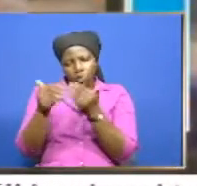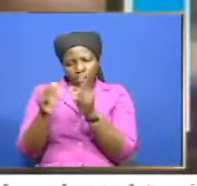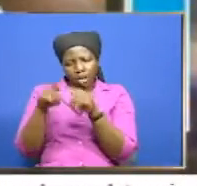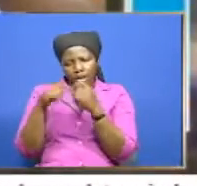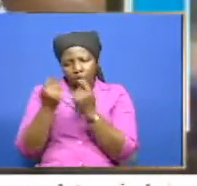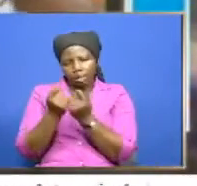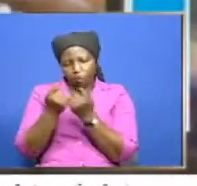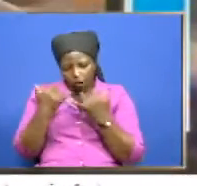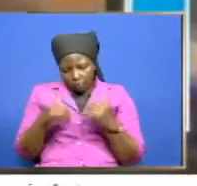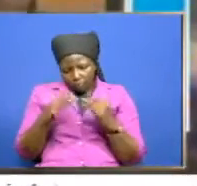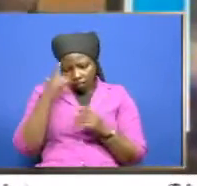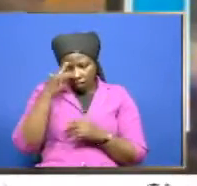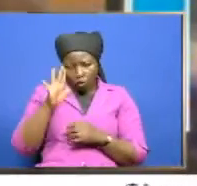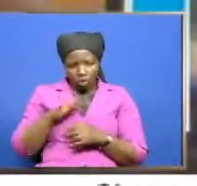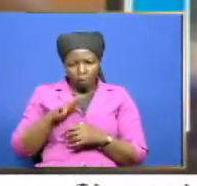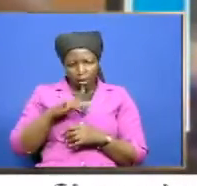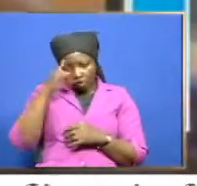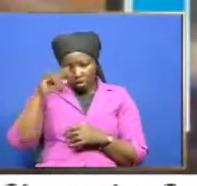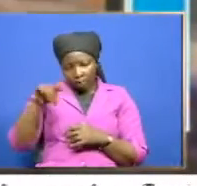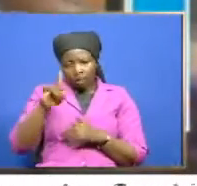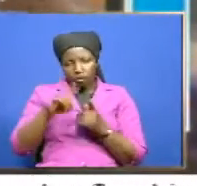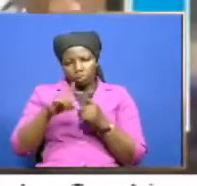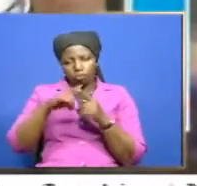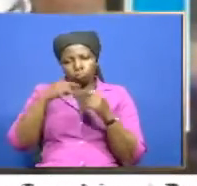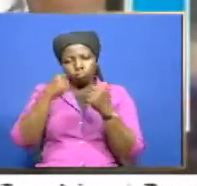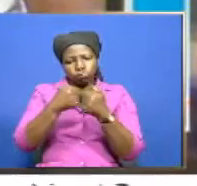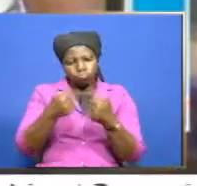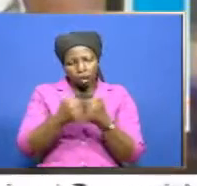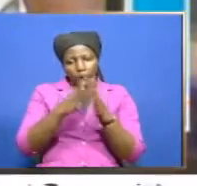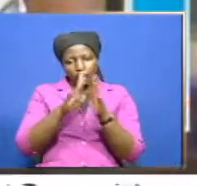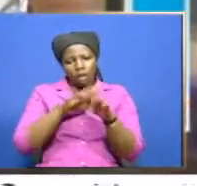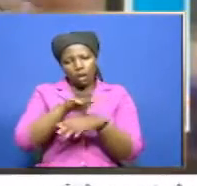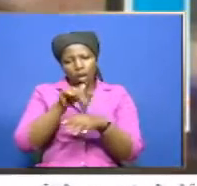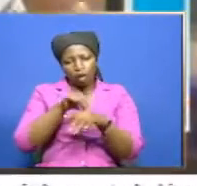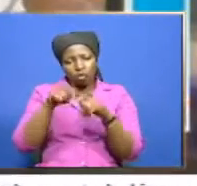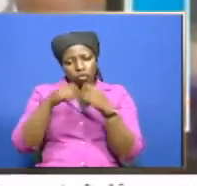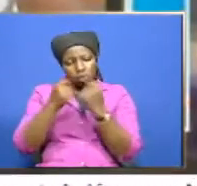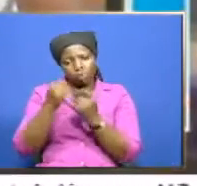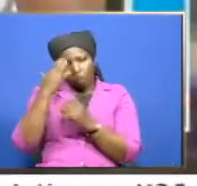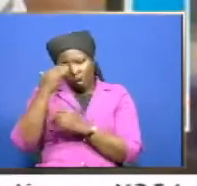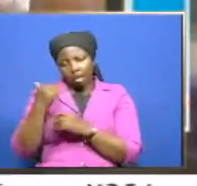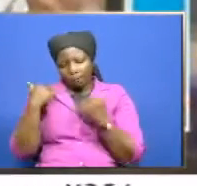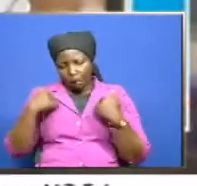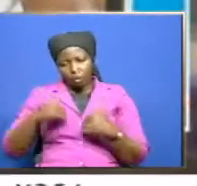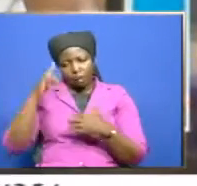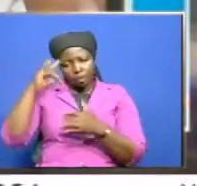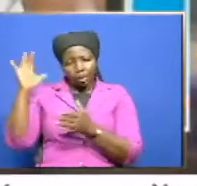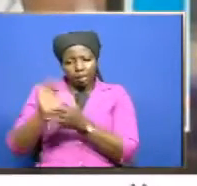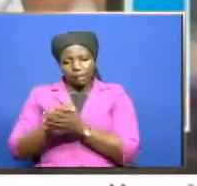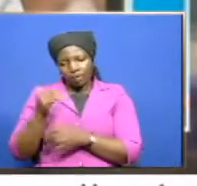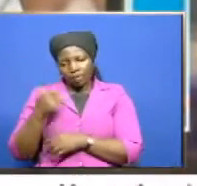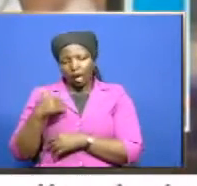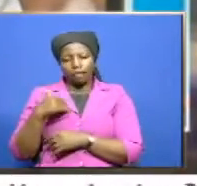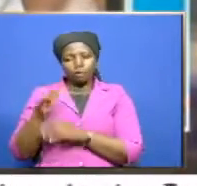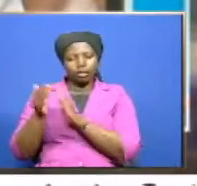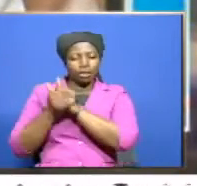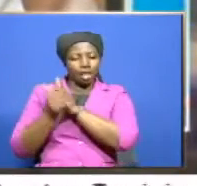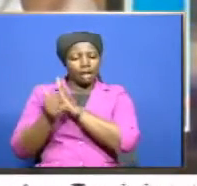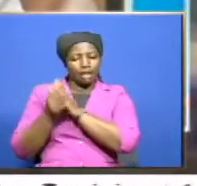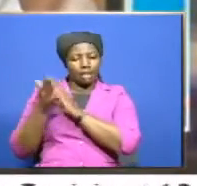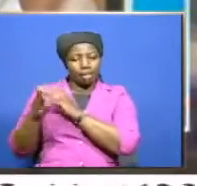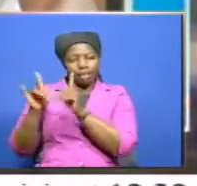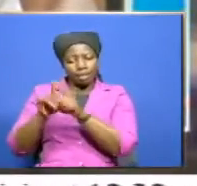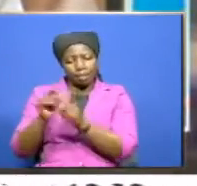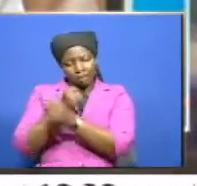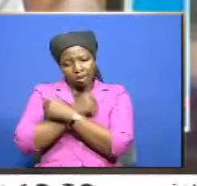able to feed into the national team. Because I believe there's talent. You know, I believe they're passionate about it and stuff like that. So now it's going to